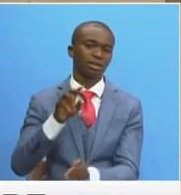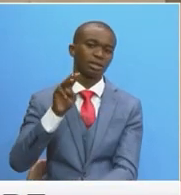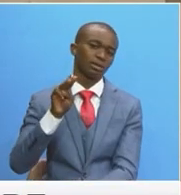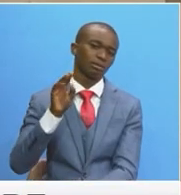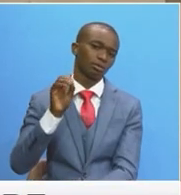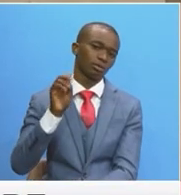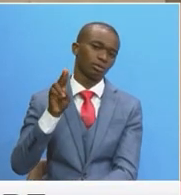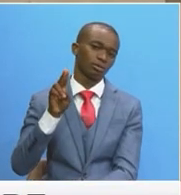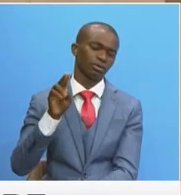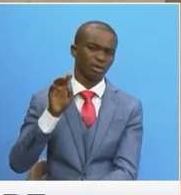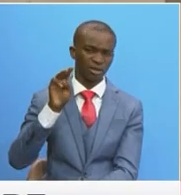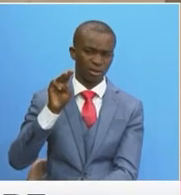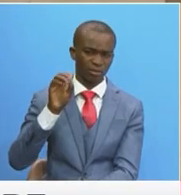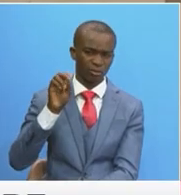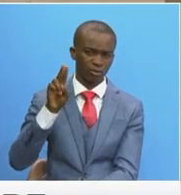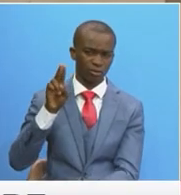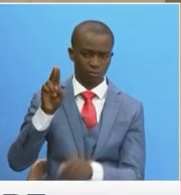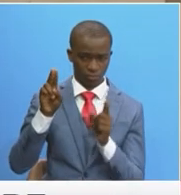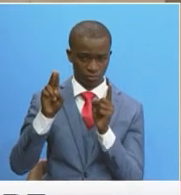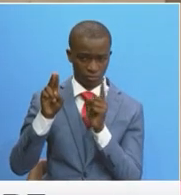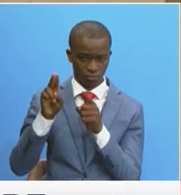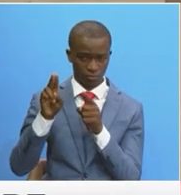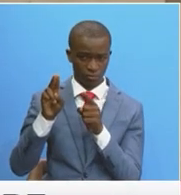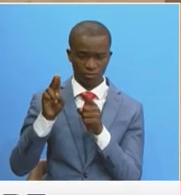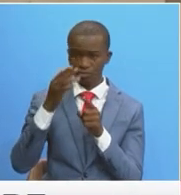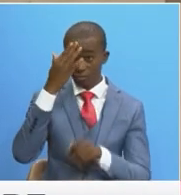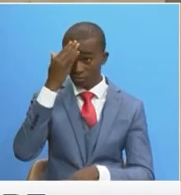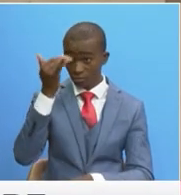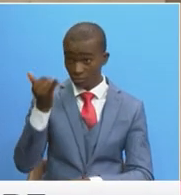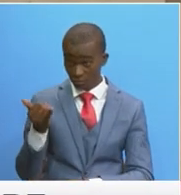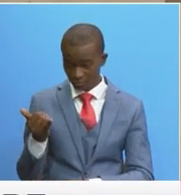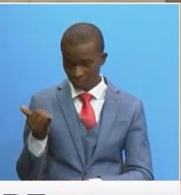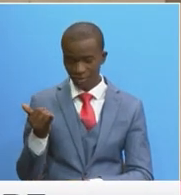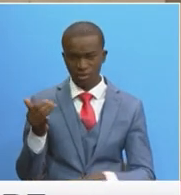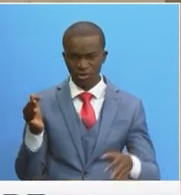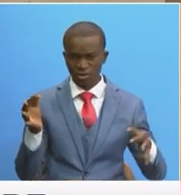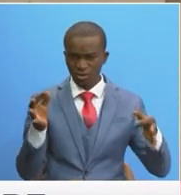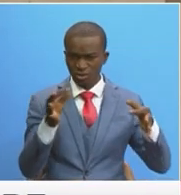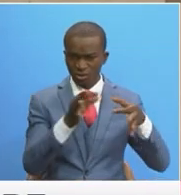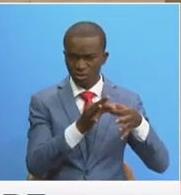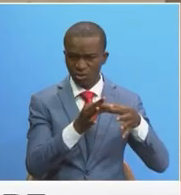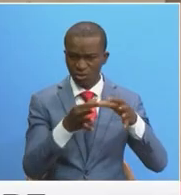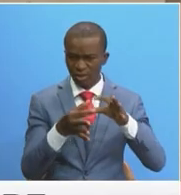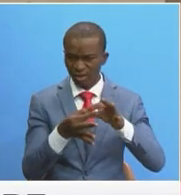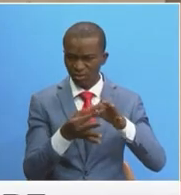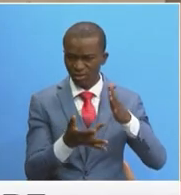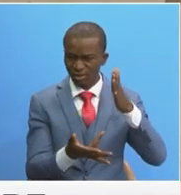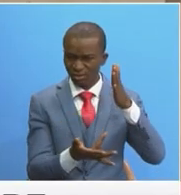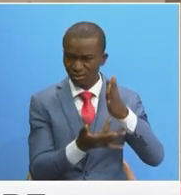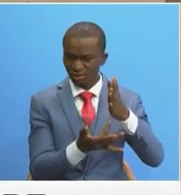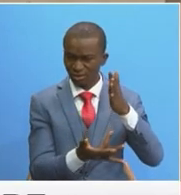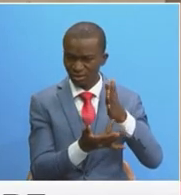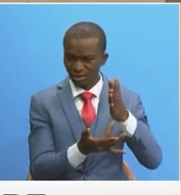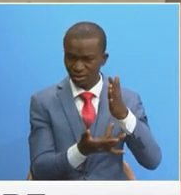This MOU flags the connection of optic fiber